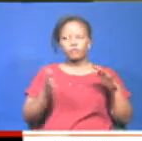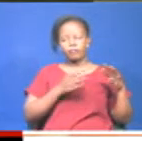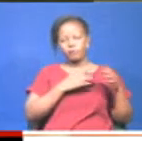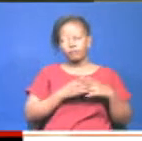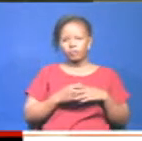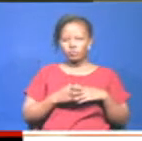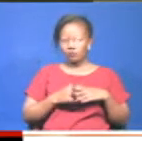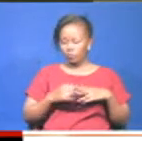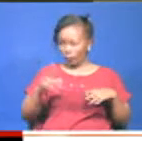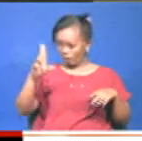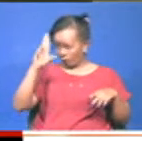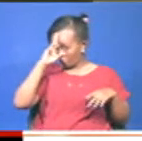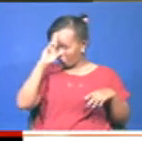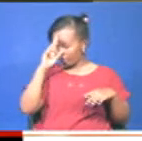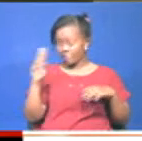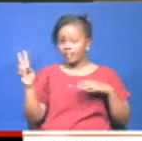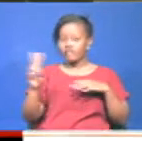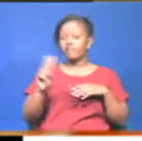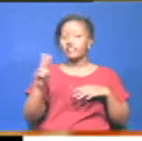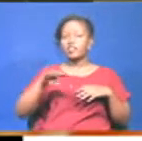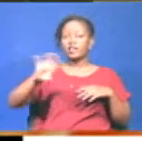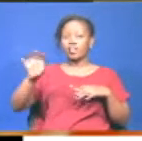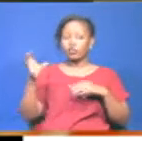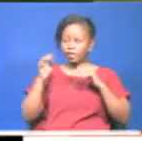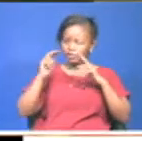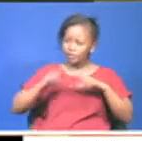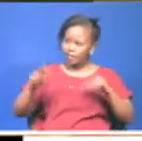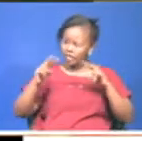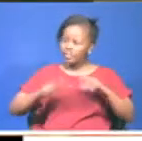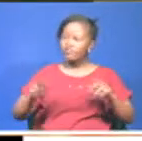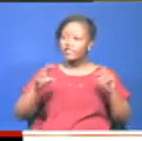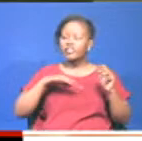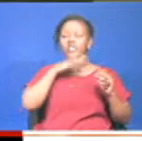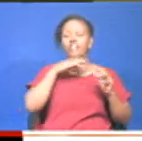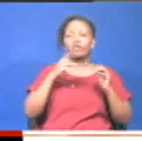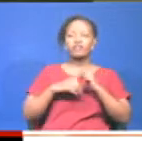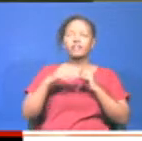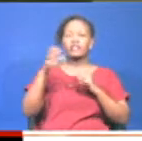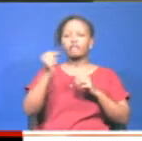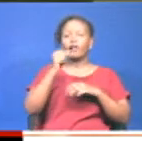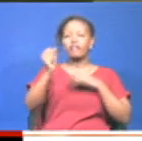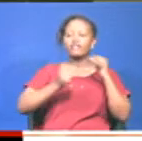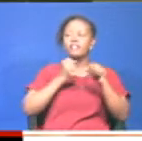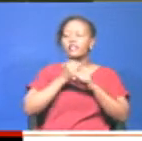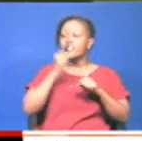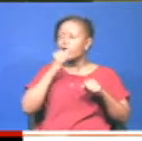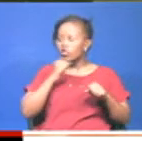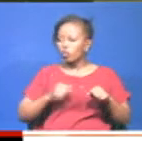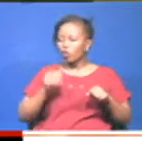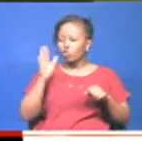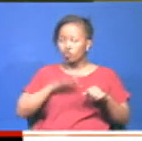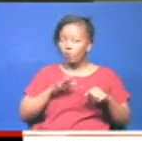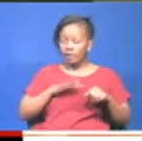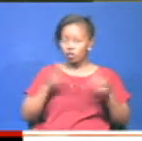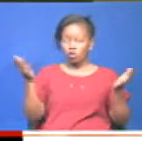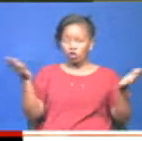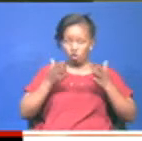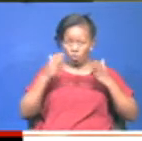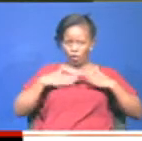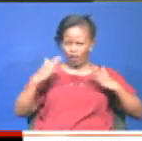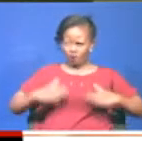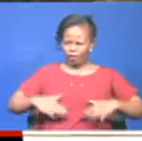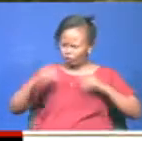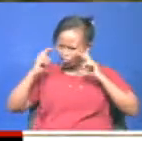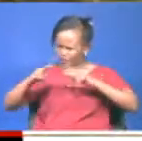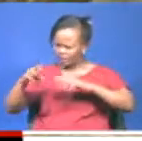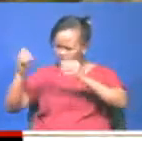County are investigating the death of a 65-year-old woman whose body was found dumped in a pit in Humudu Hamisi